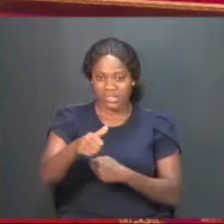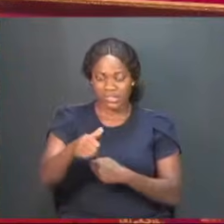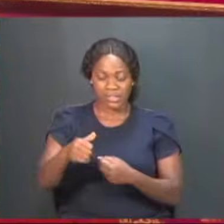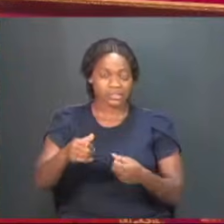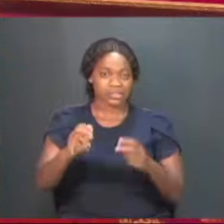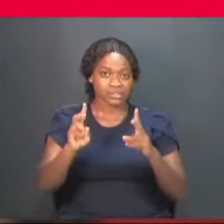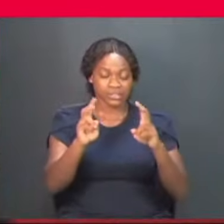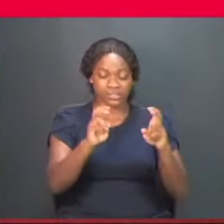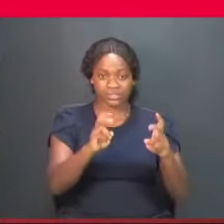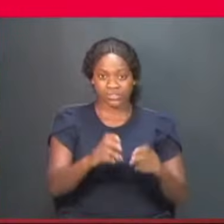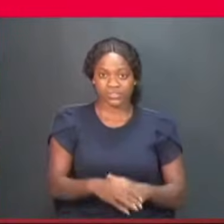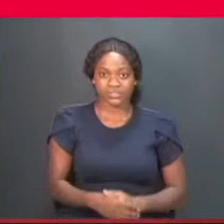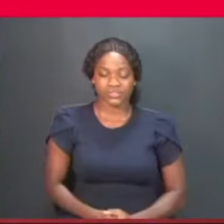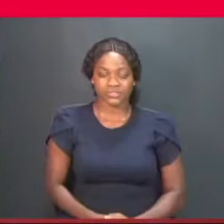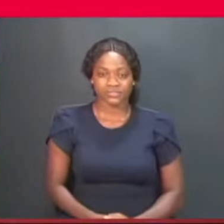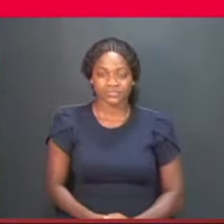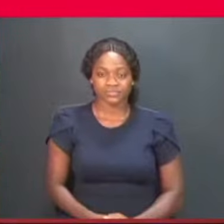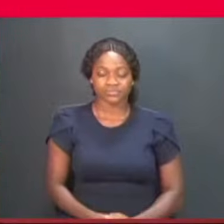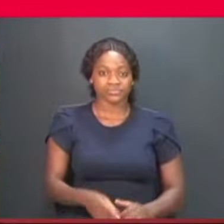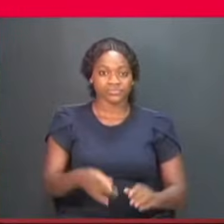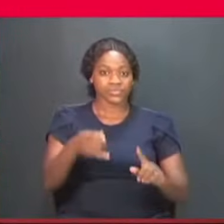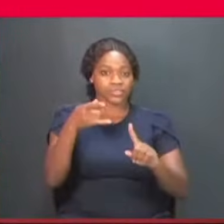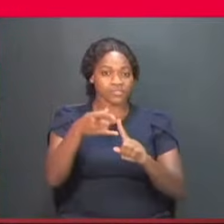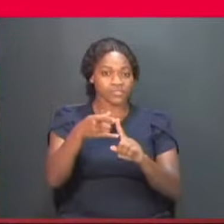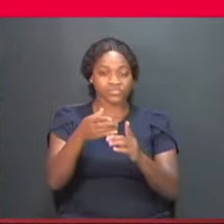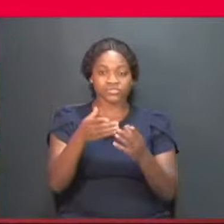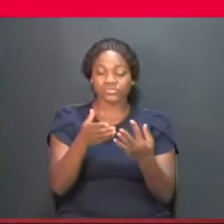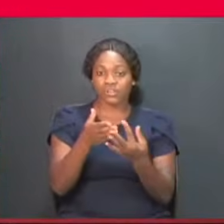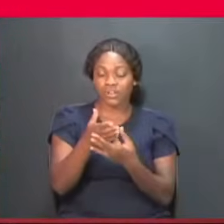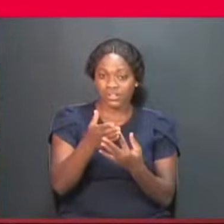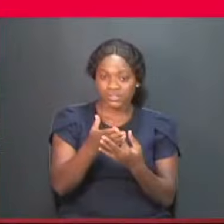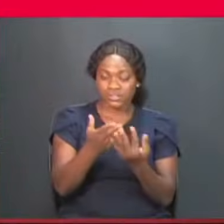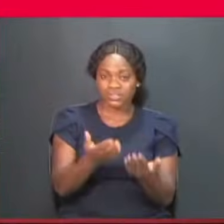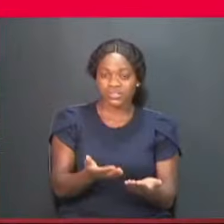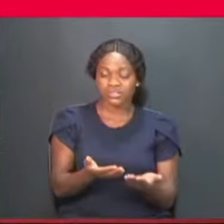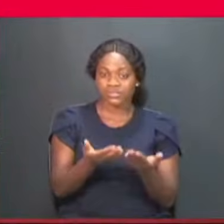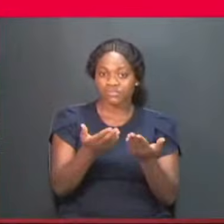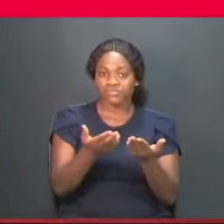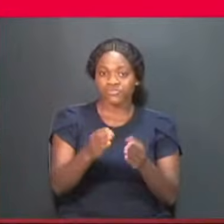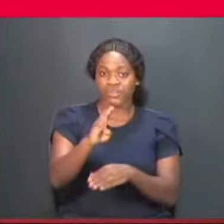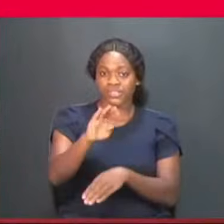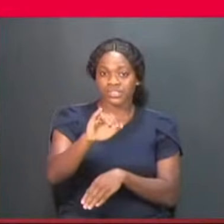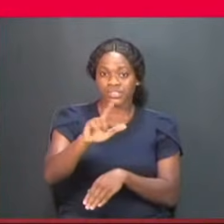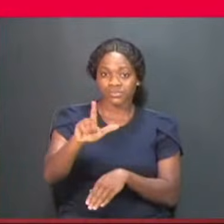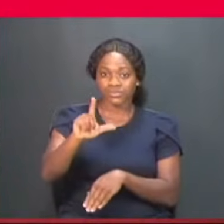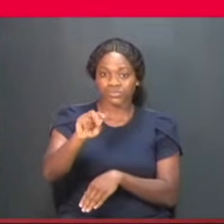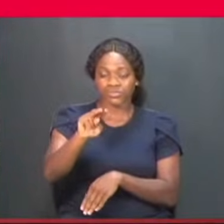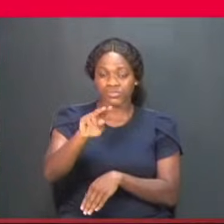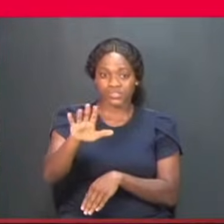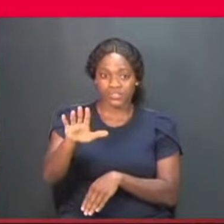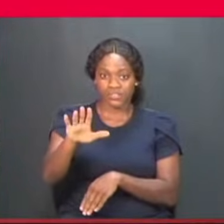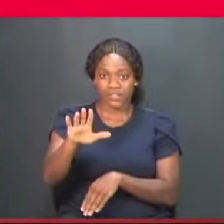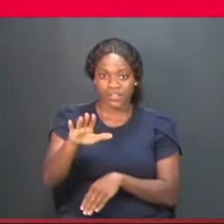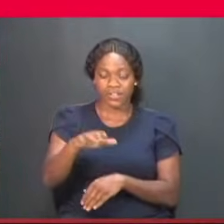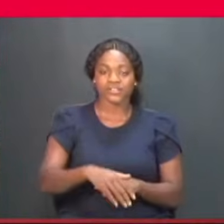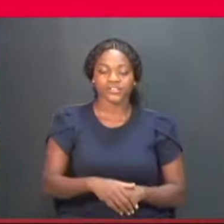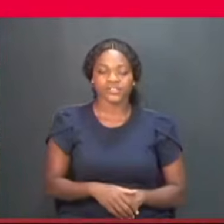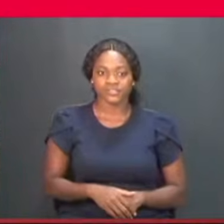Now, the Virtual Asset Service Providers Bill 2025 is